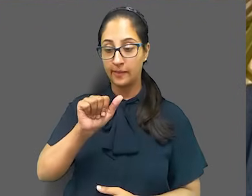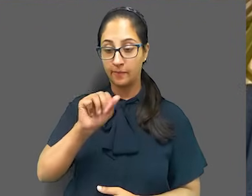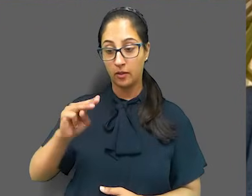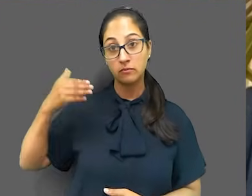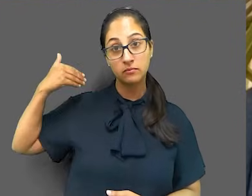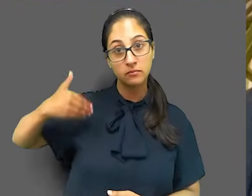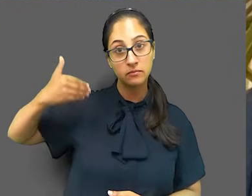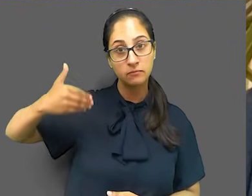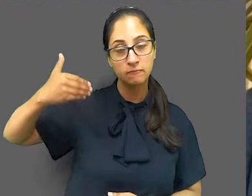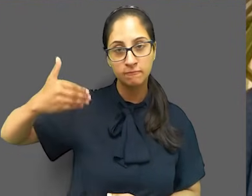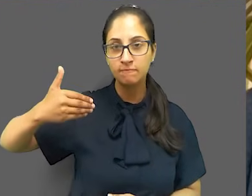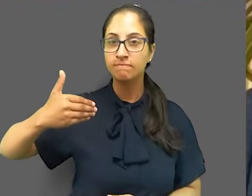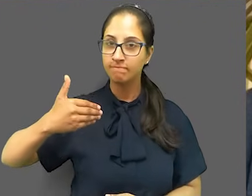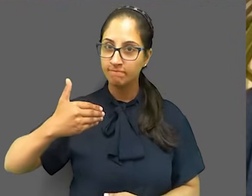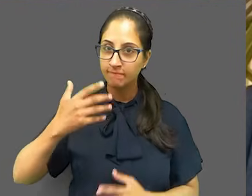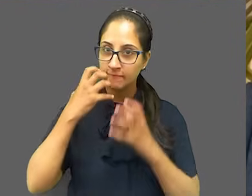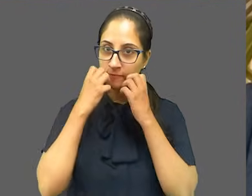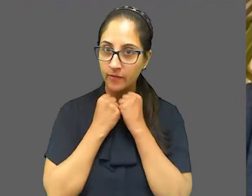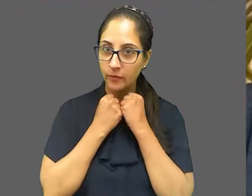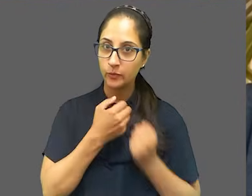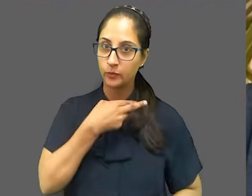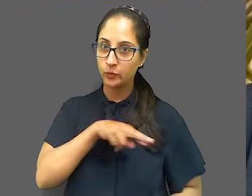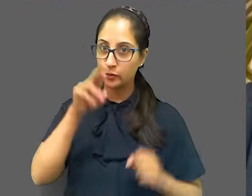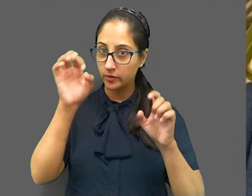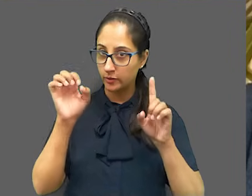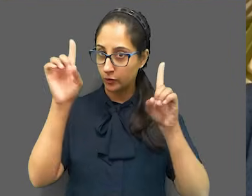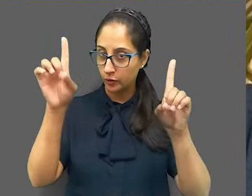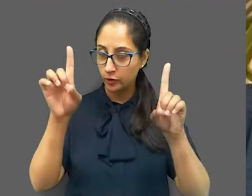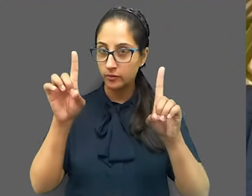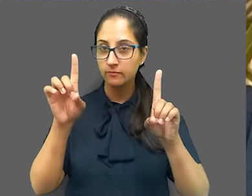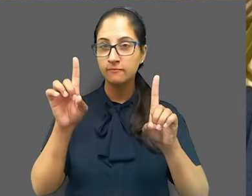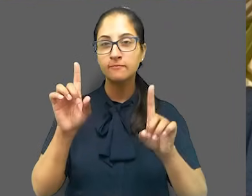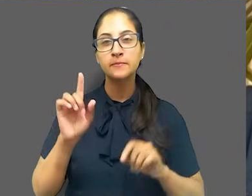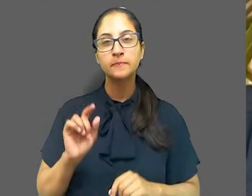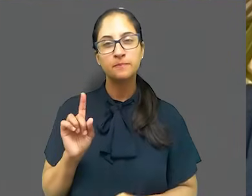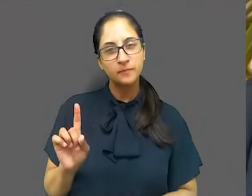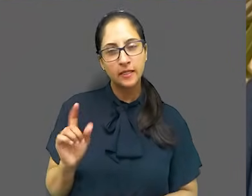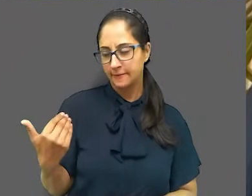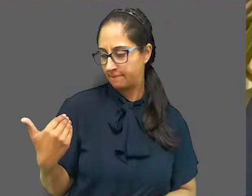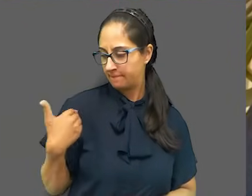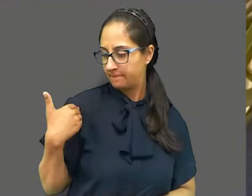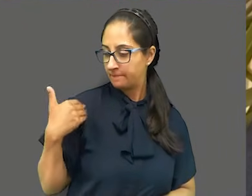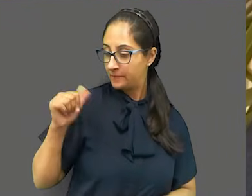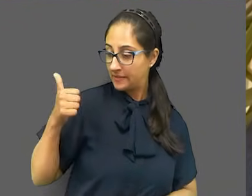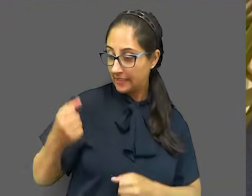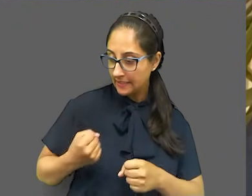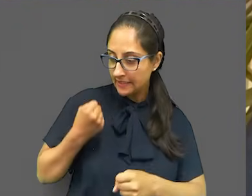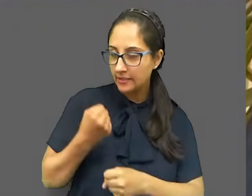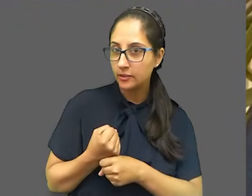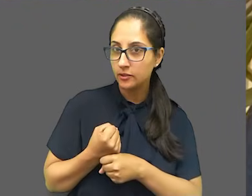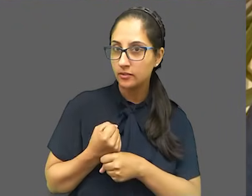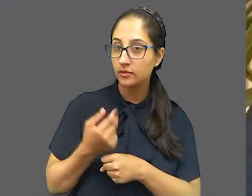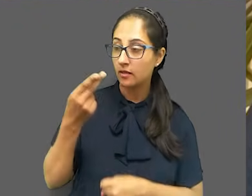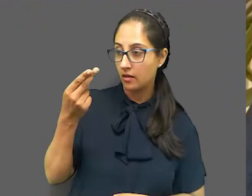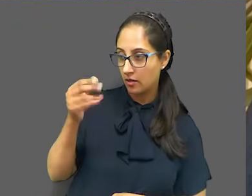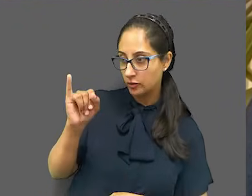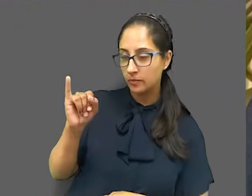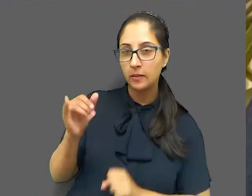been concerned with that education. But over the last decades, Maulana Hazar Imam has